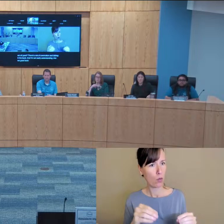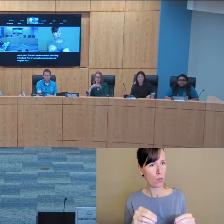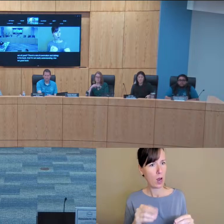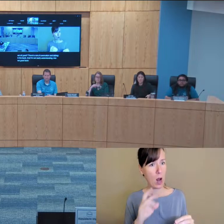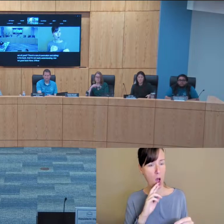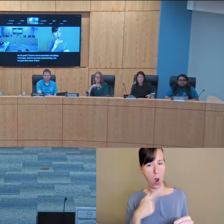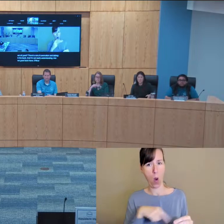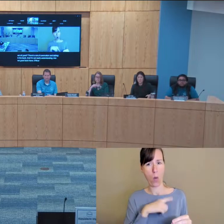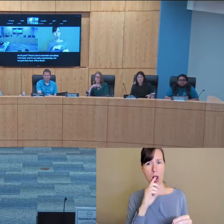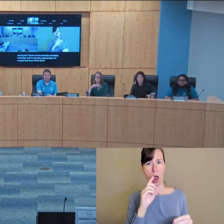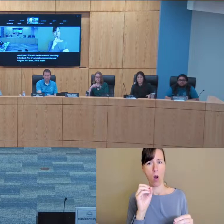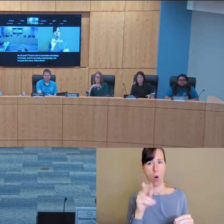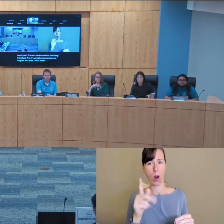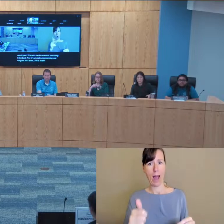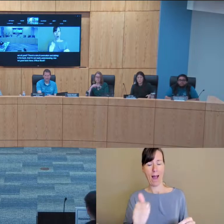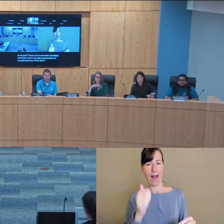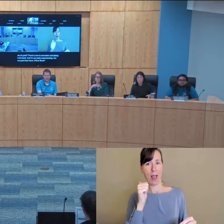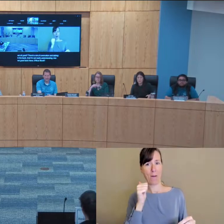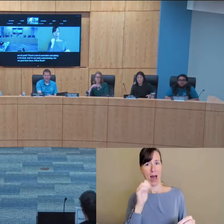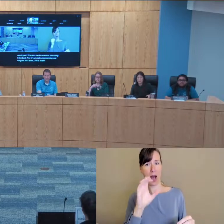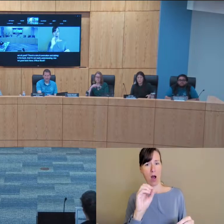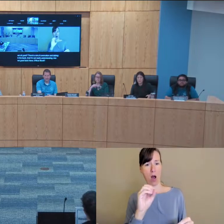Blunt?